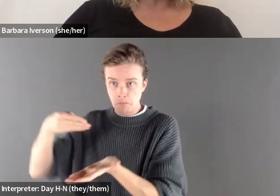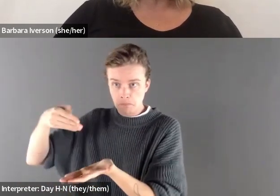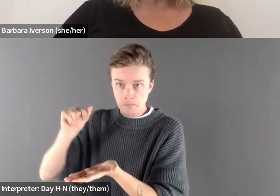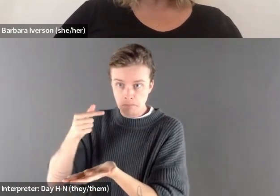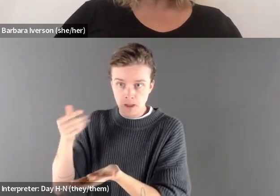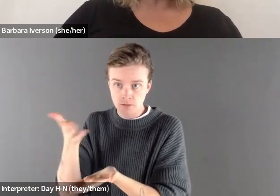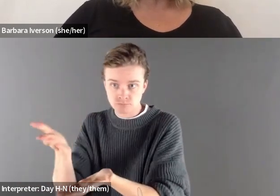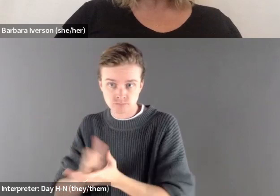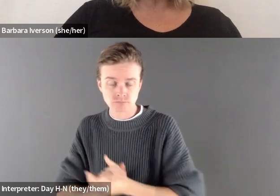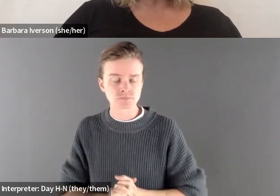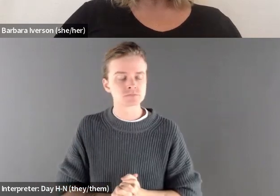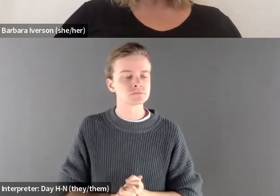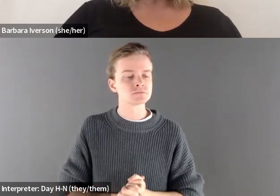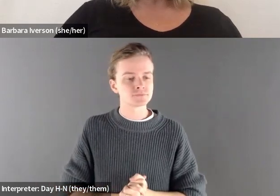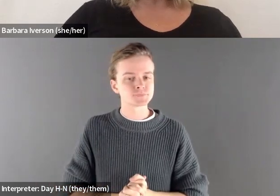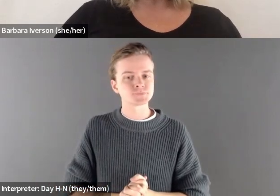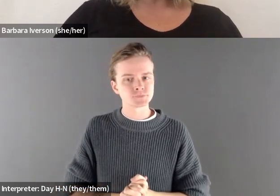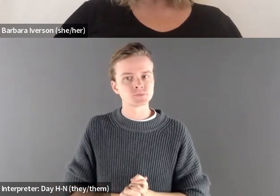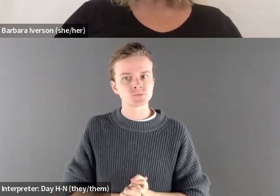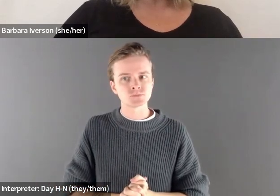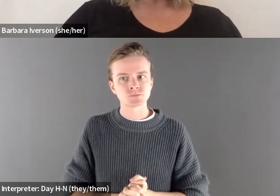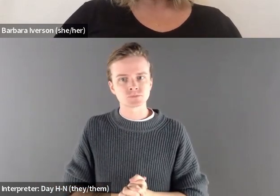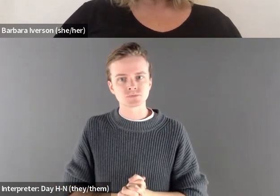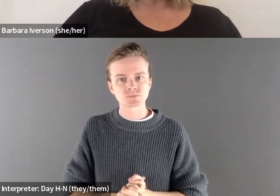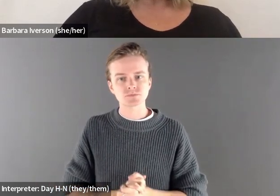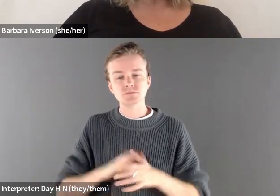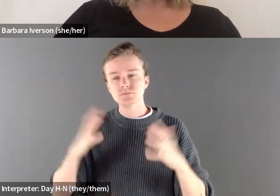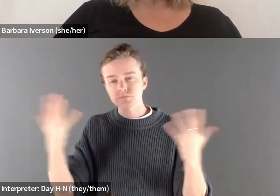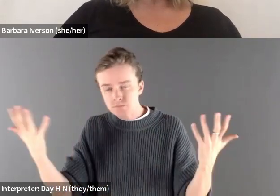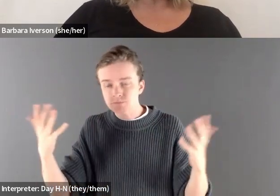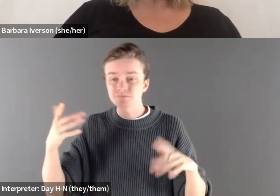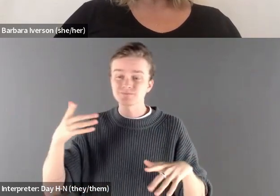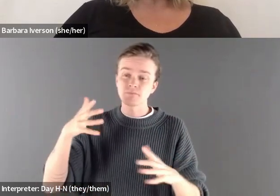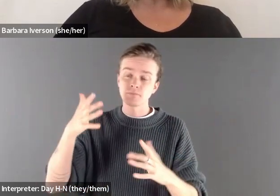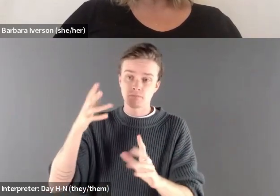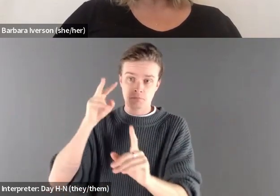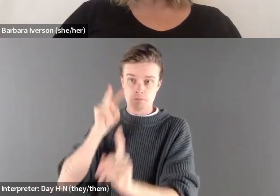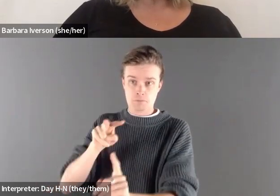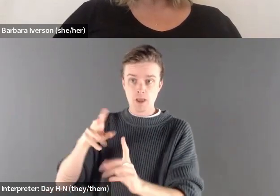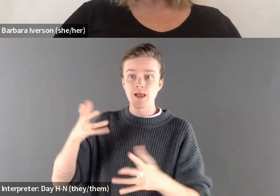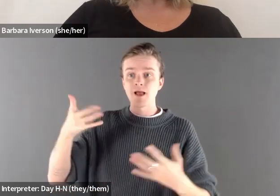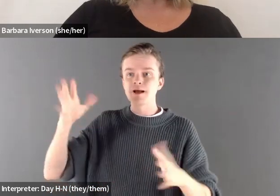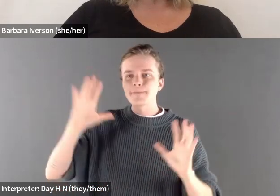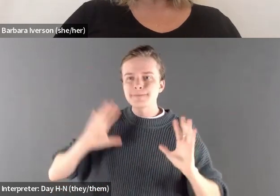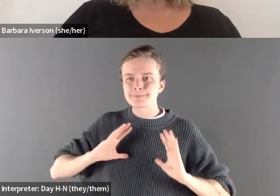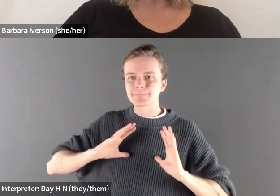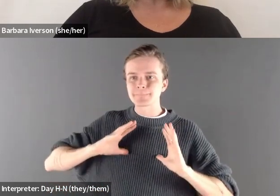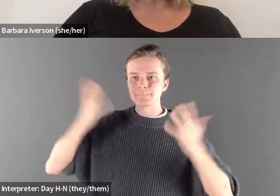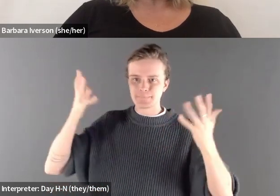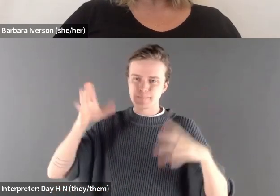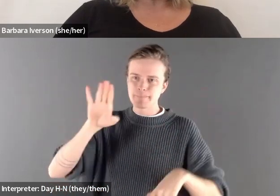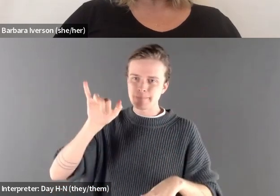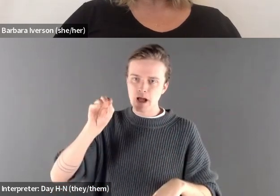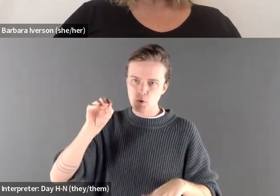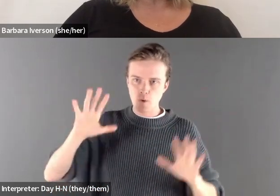So I think, certainly from a biometrics perspective, and that might be slightly different to where we sit on the targeted